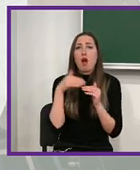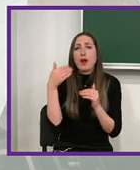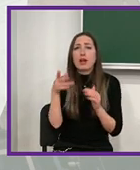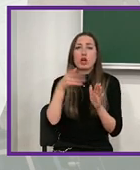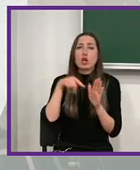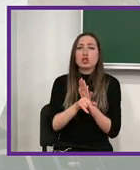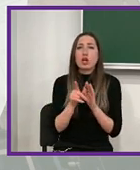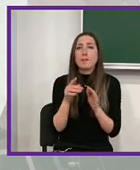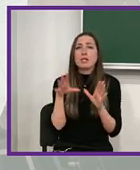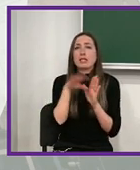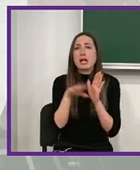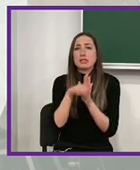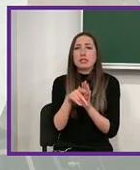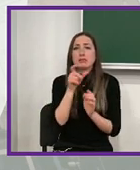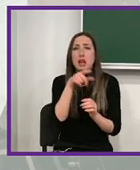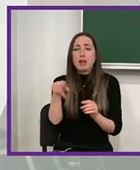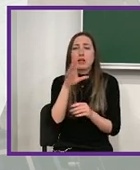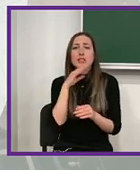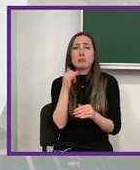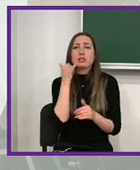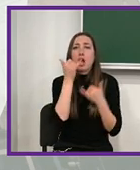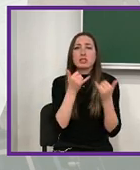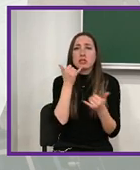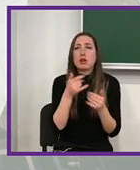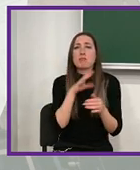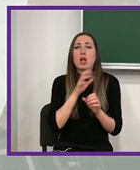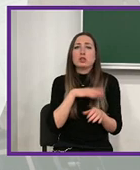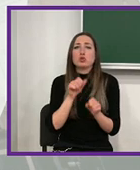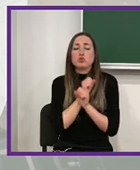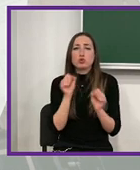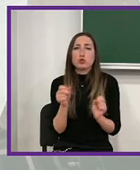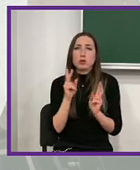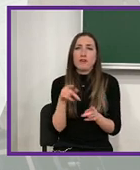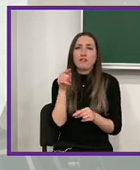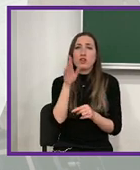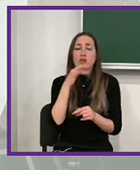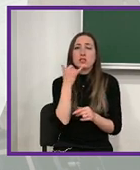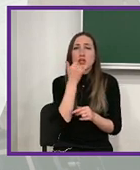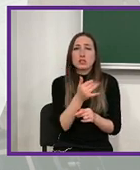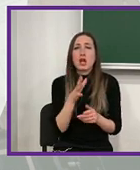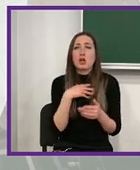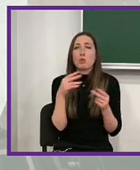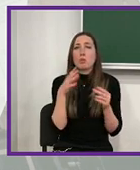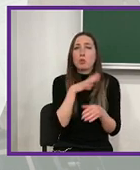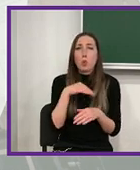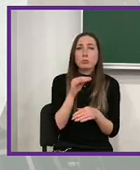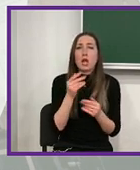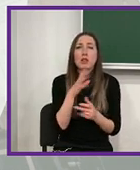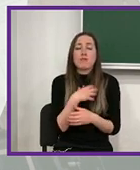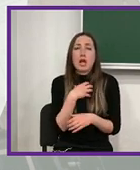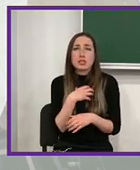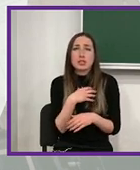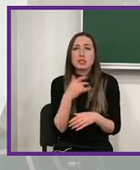have some way that our stakeholders can reach out to us if they need to report grievances or